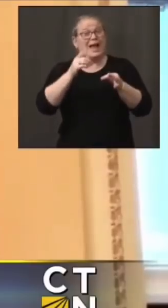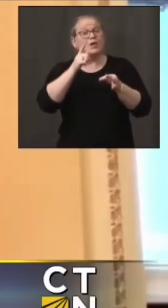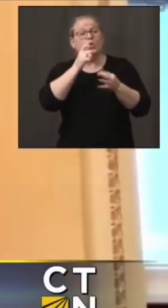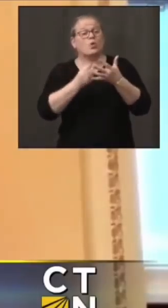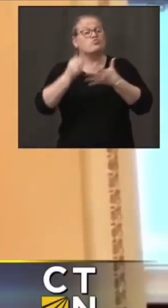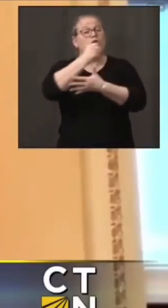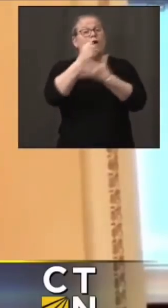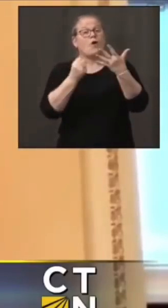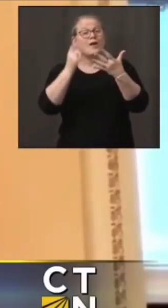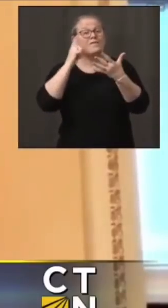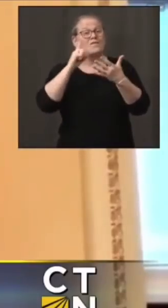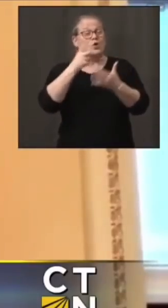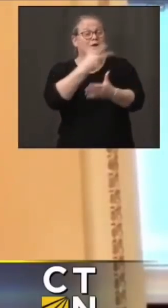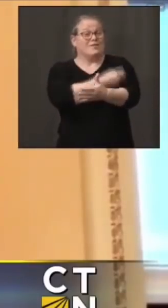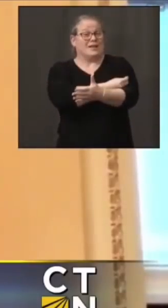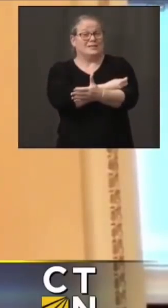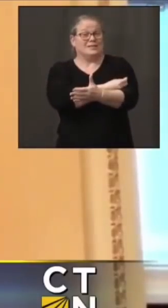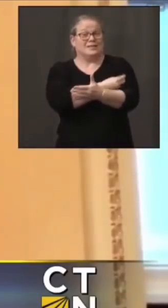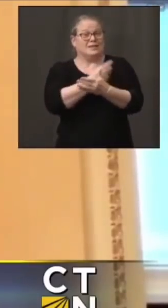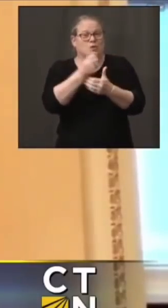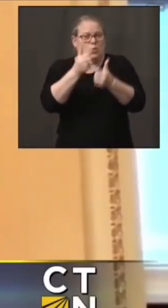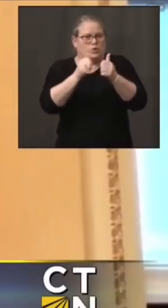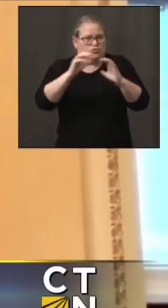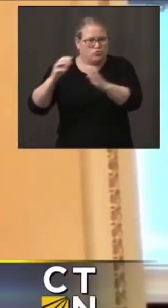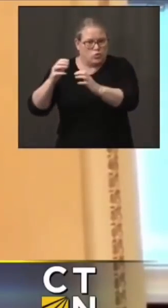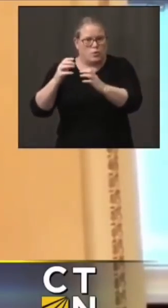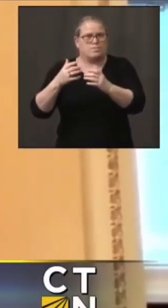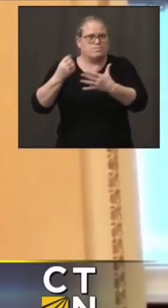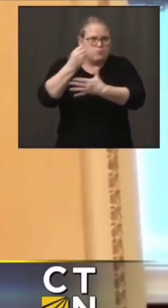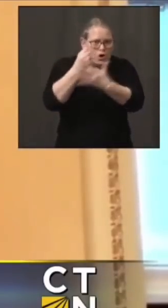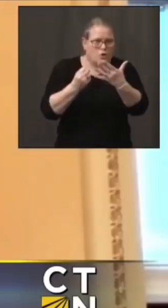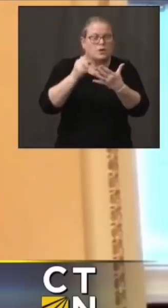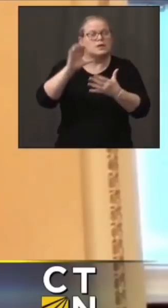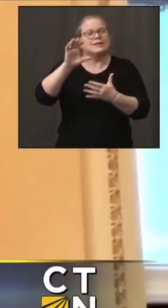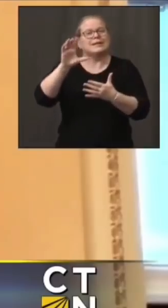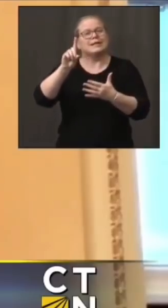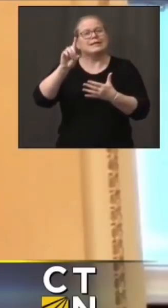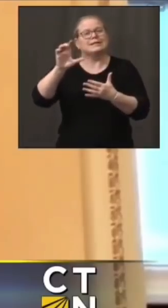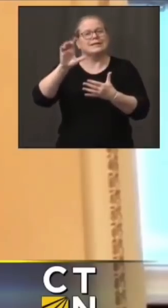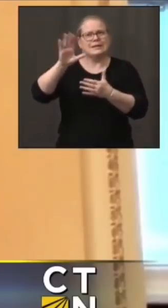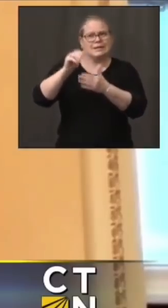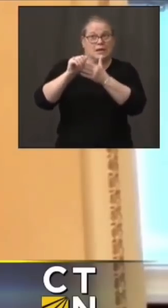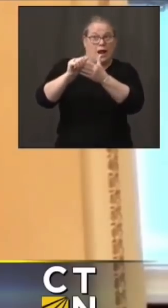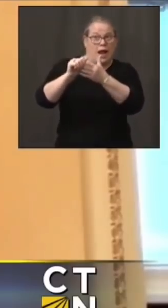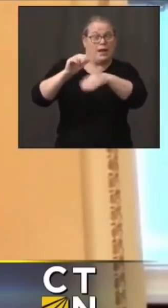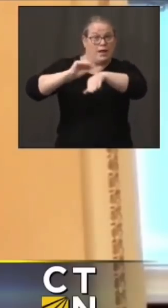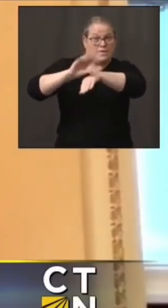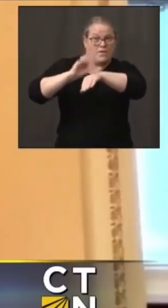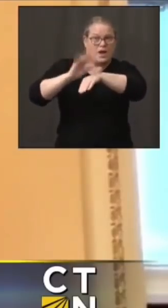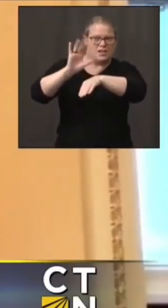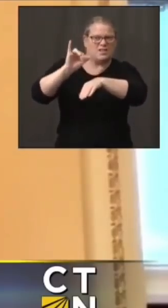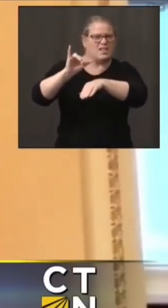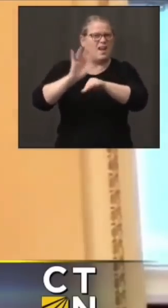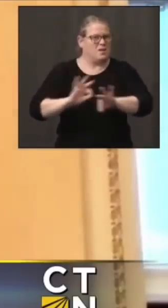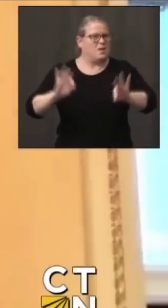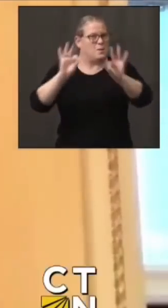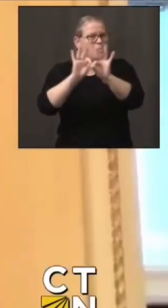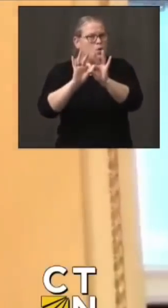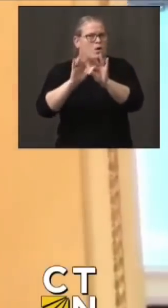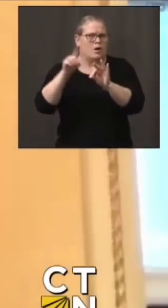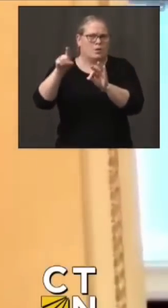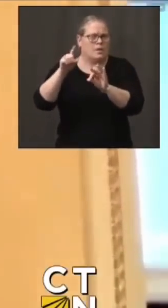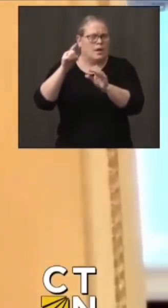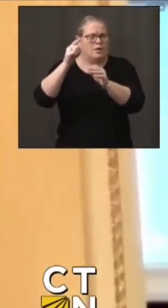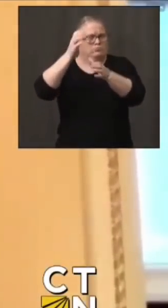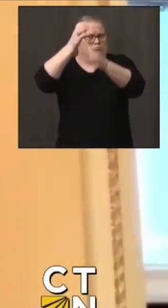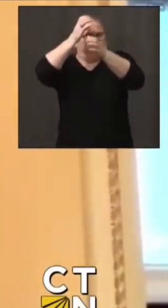as it has in the past, whether it was Ebola or Zika, has always been in the driver's seat with regard to giving us direction and the